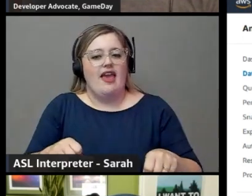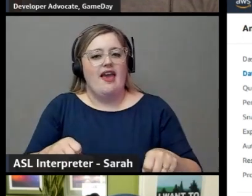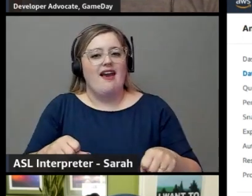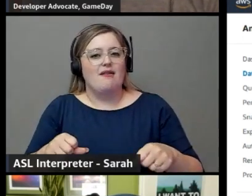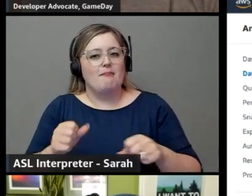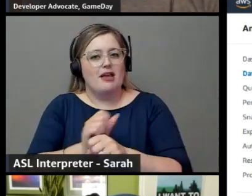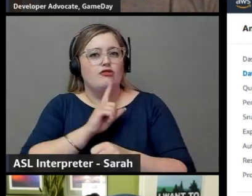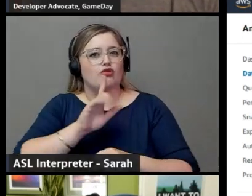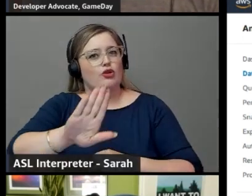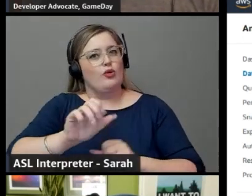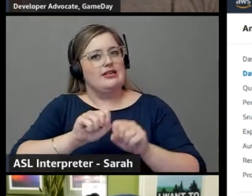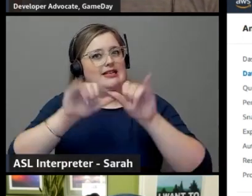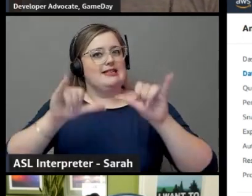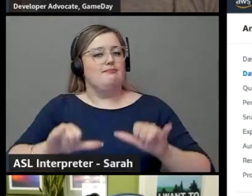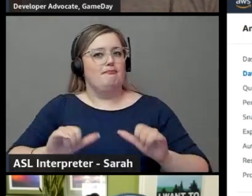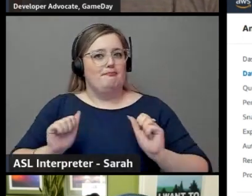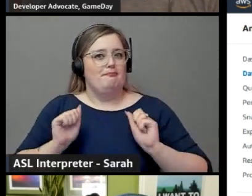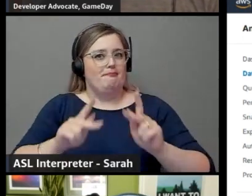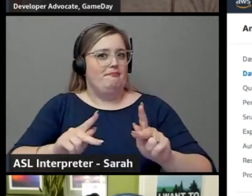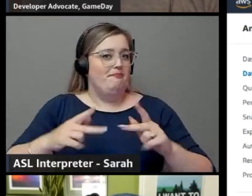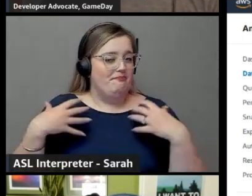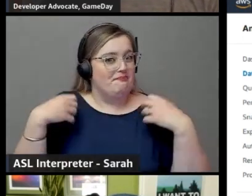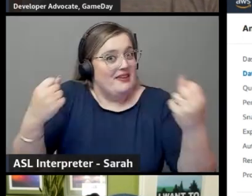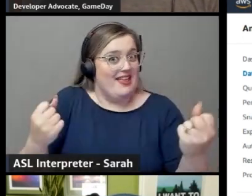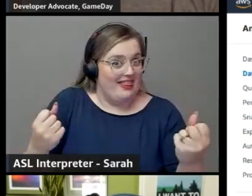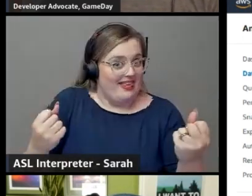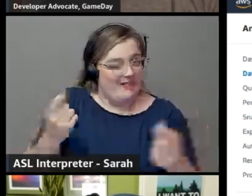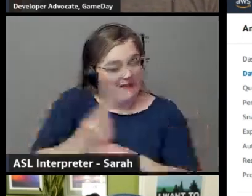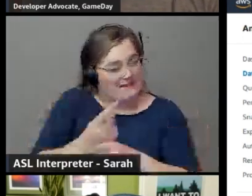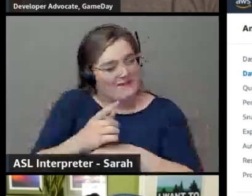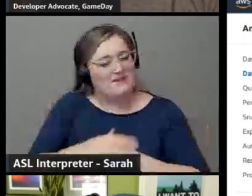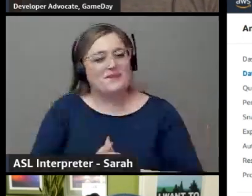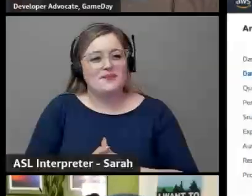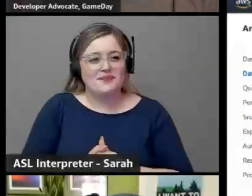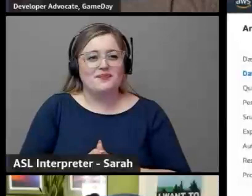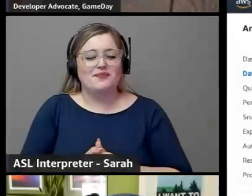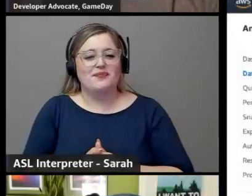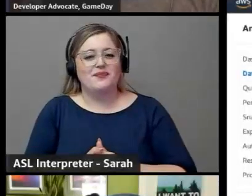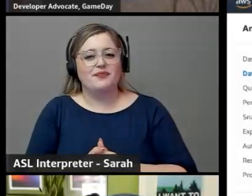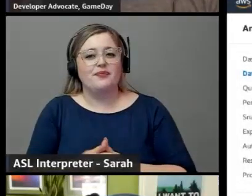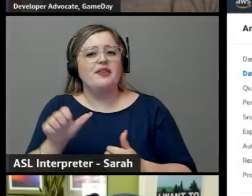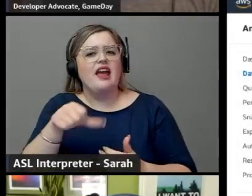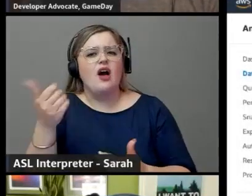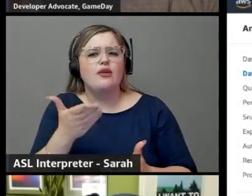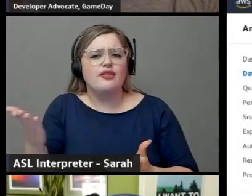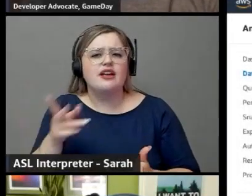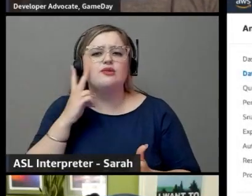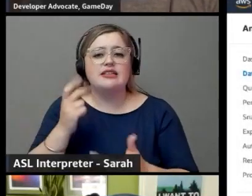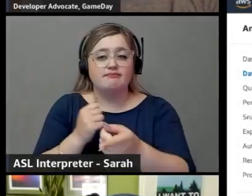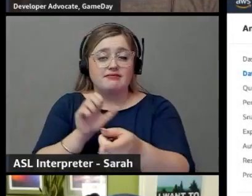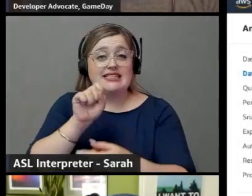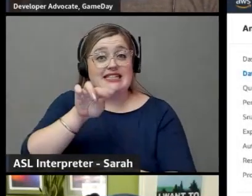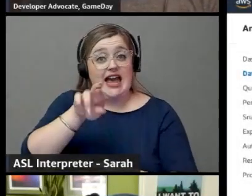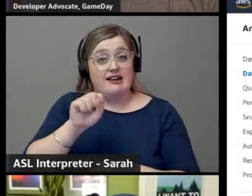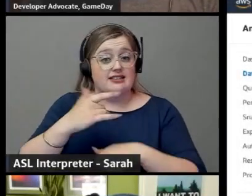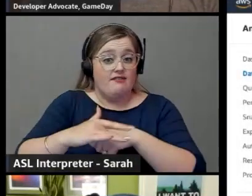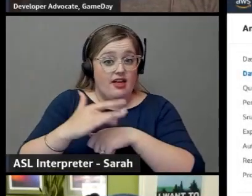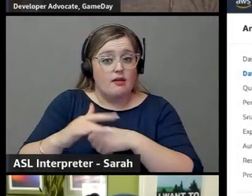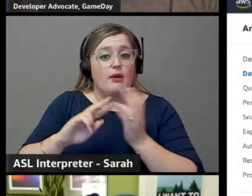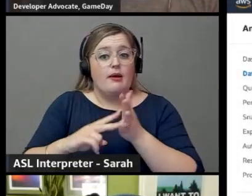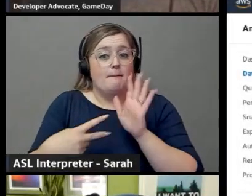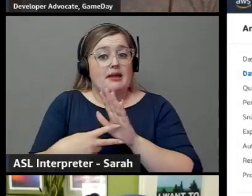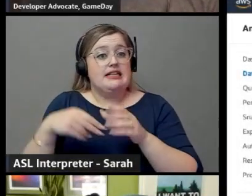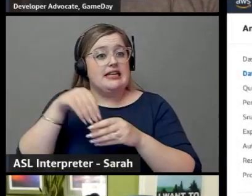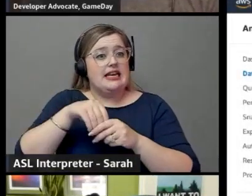system back to a healthy state, right? Just some other things you'll see here. So you see status available, which means that we are in the